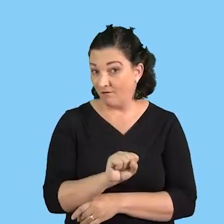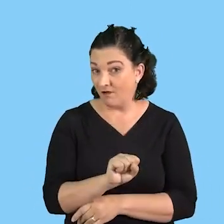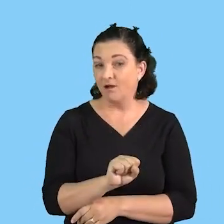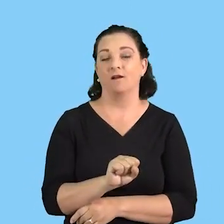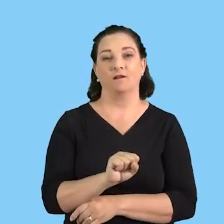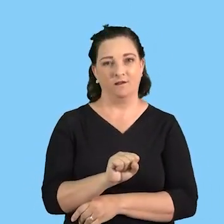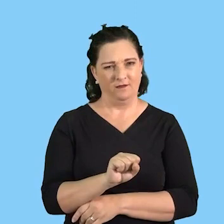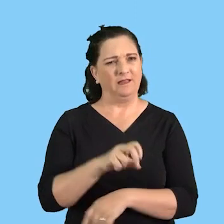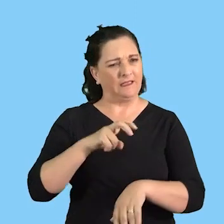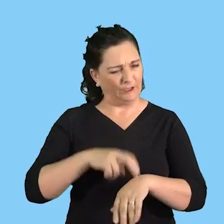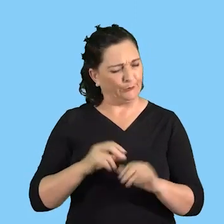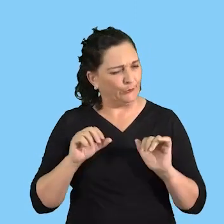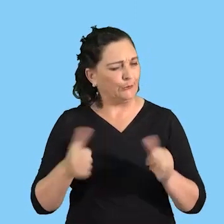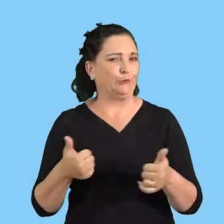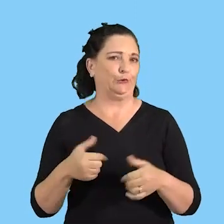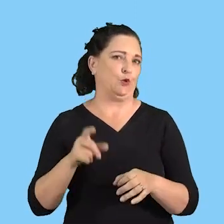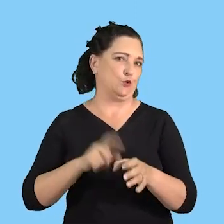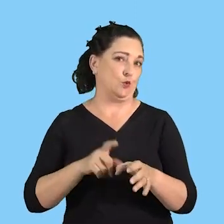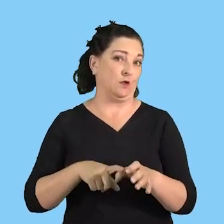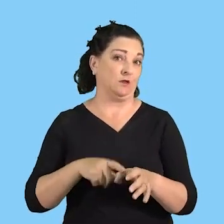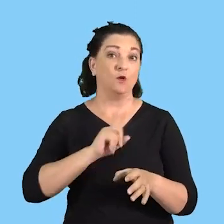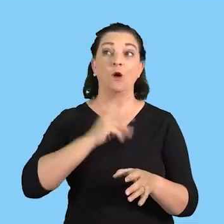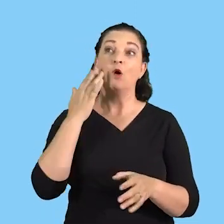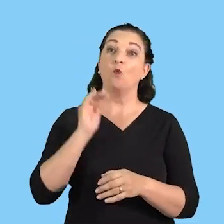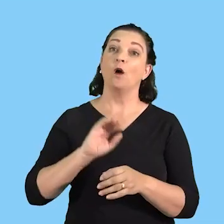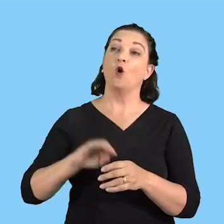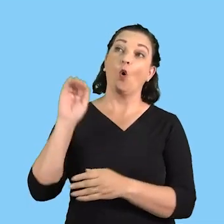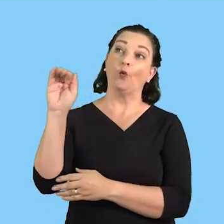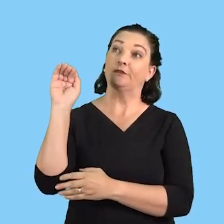of quality even when it goes to another country.